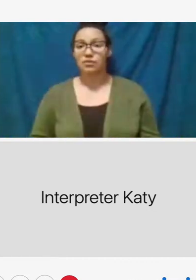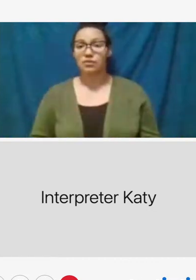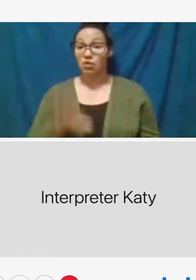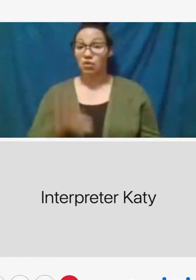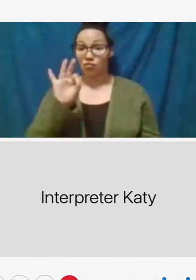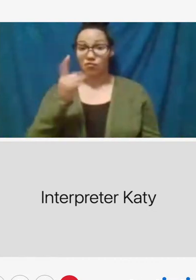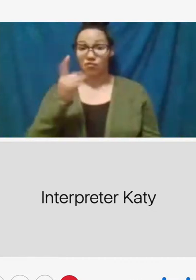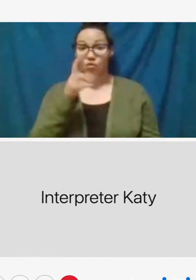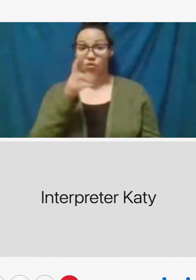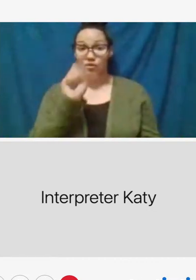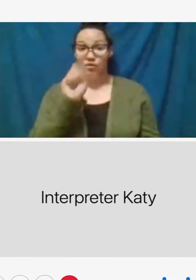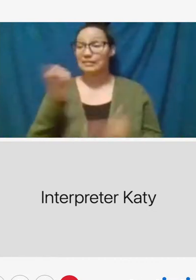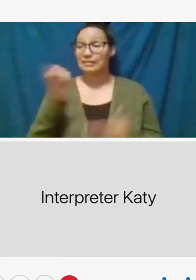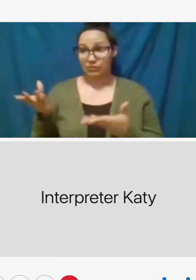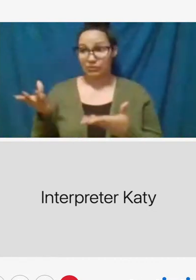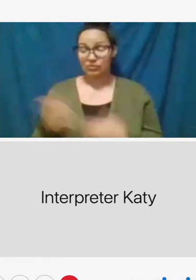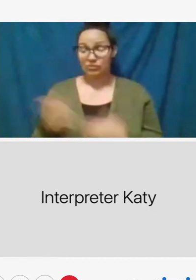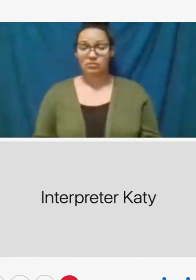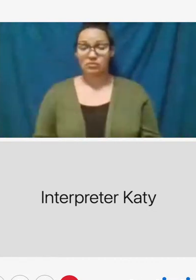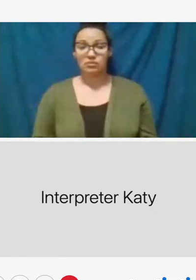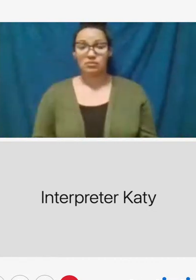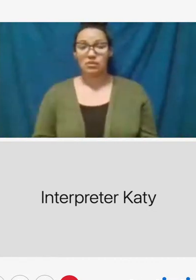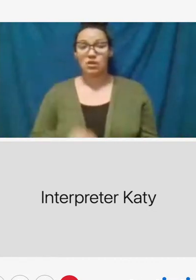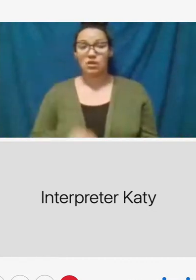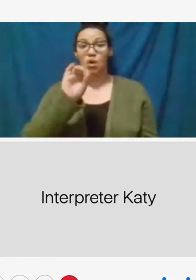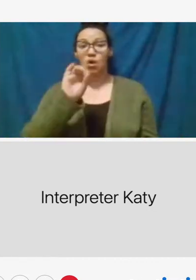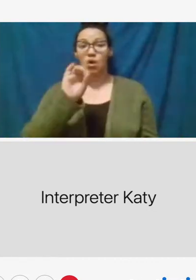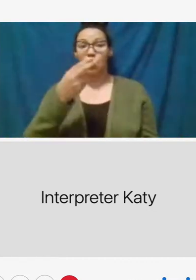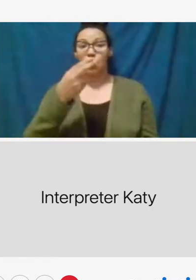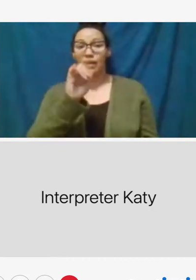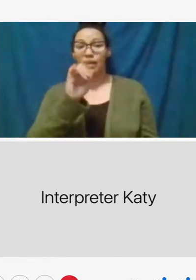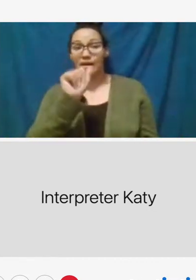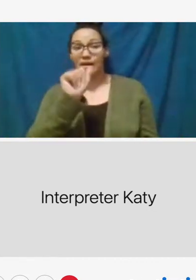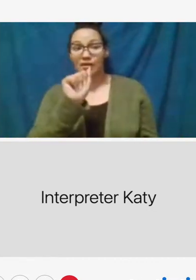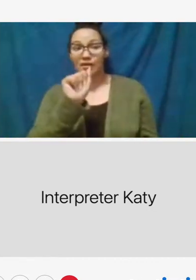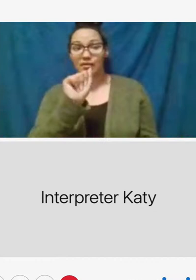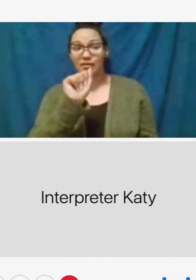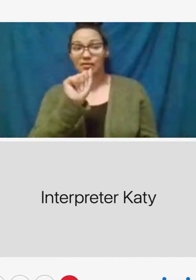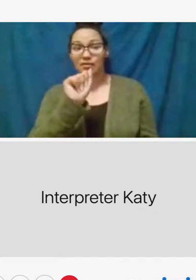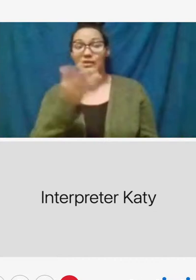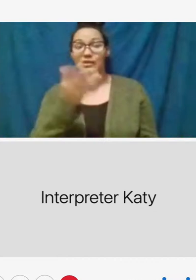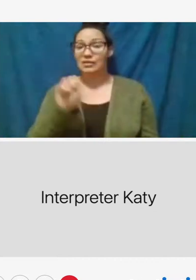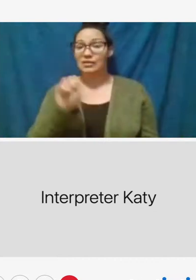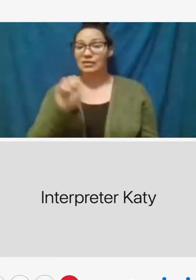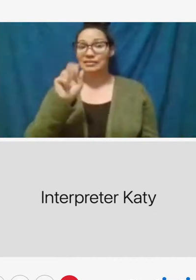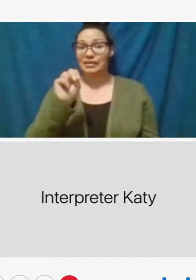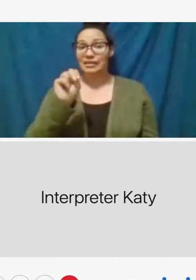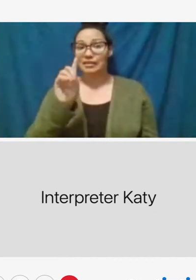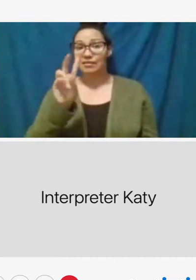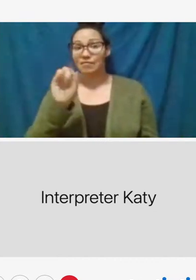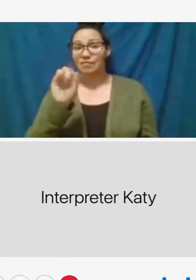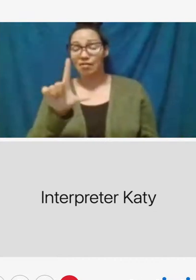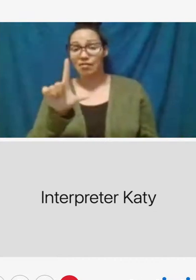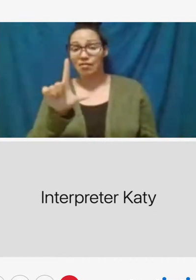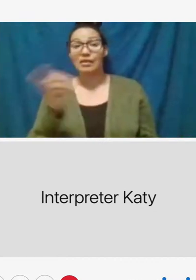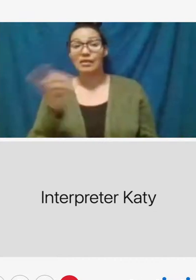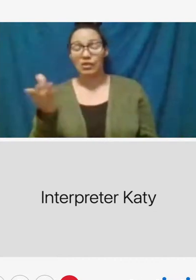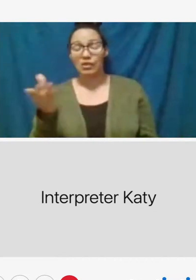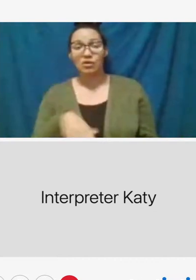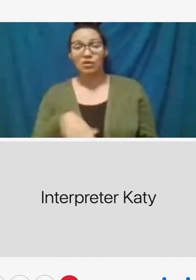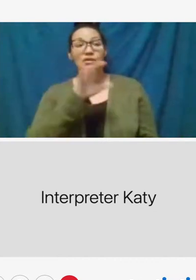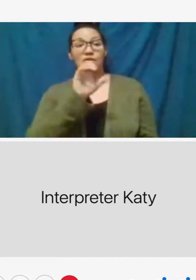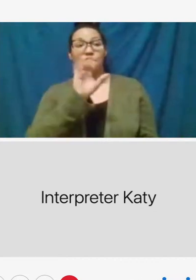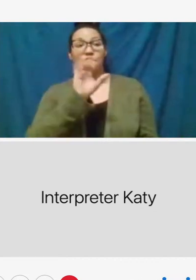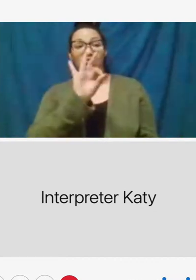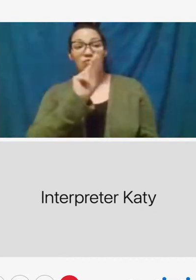pres Miss story NOA Mrs sandal pres Mr Fuentes present Mrs